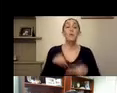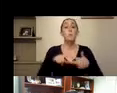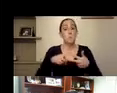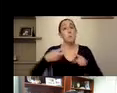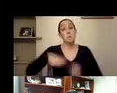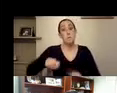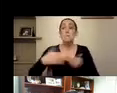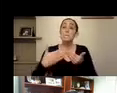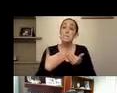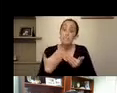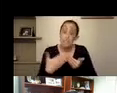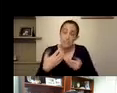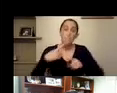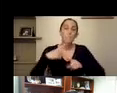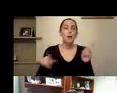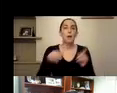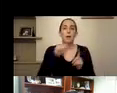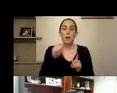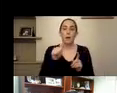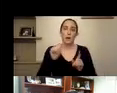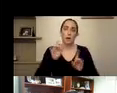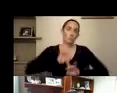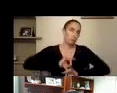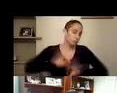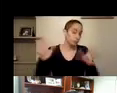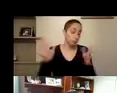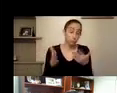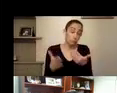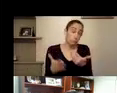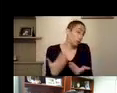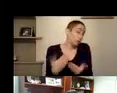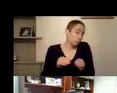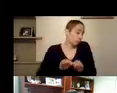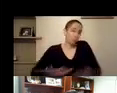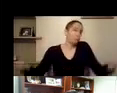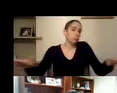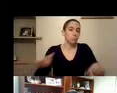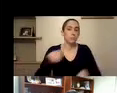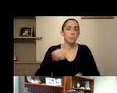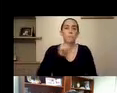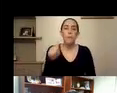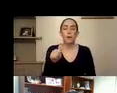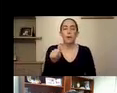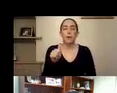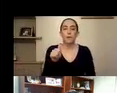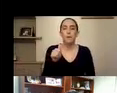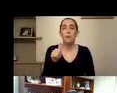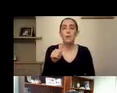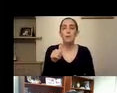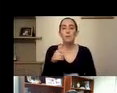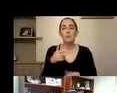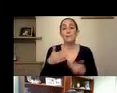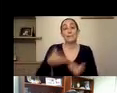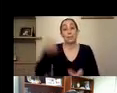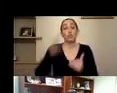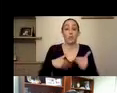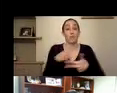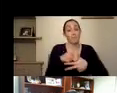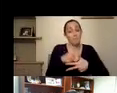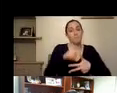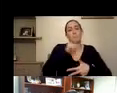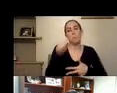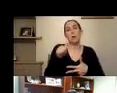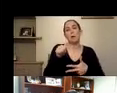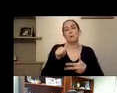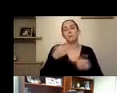transmit efficiently enough to really have significant pandemic potential. And so while there's been outbreaks